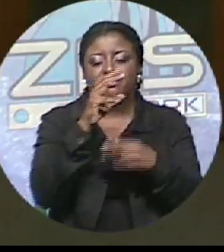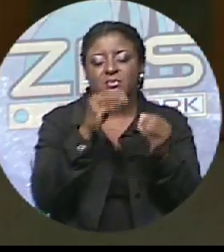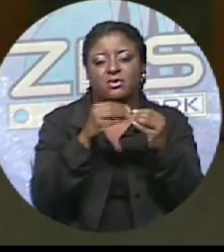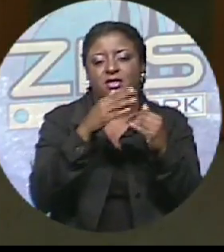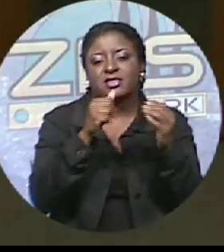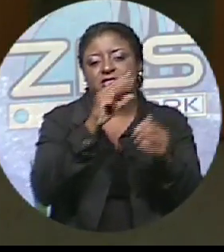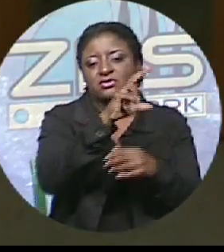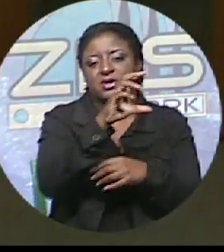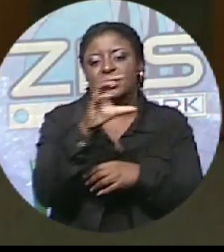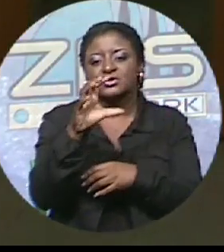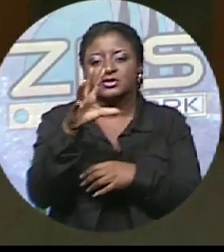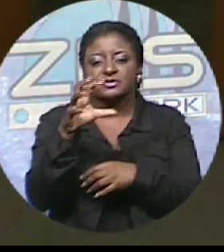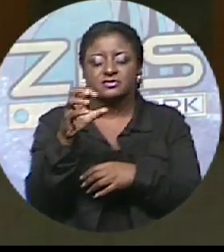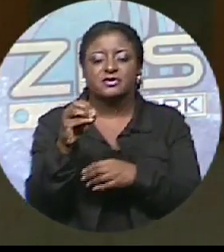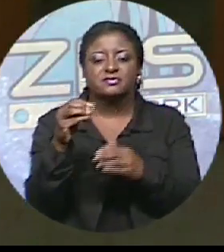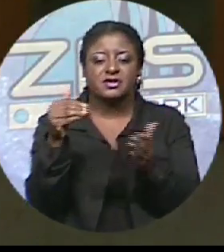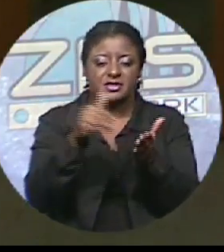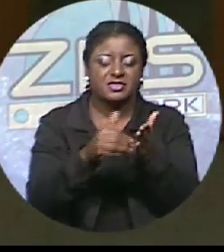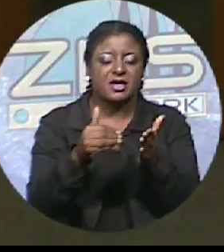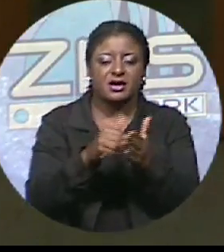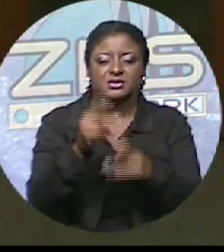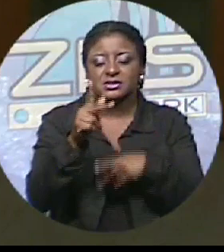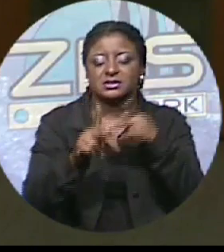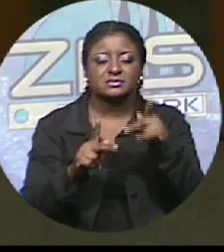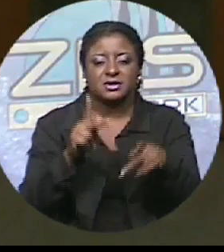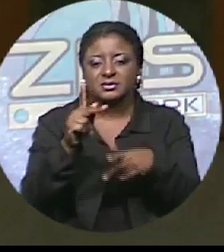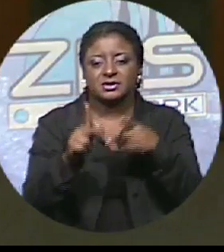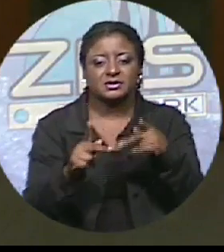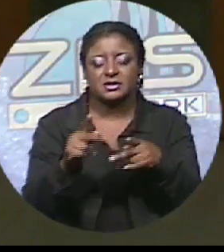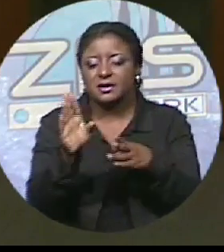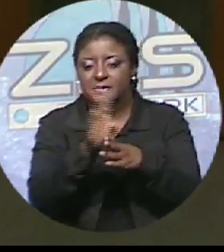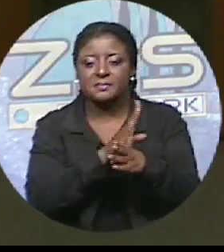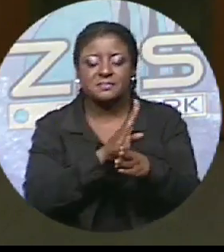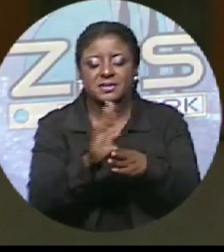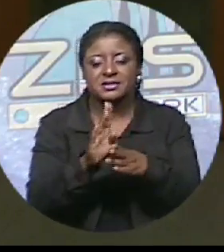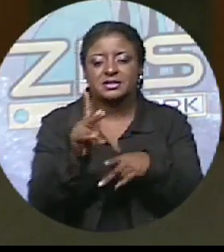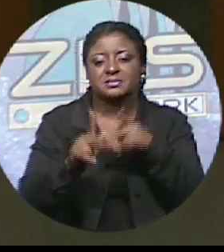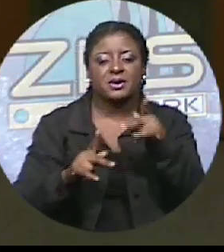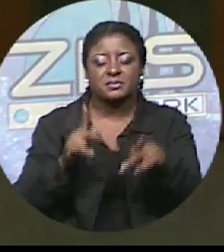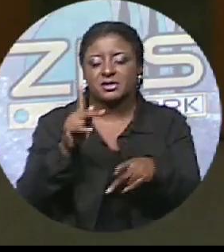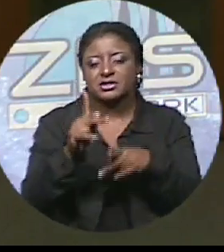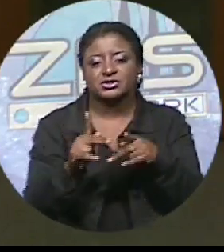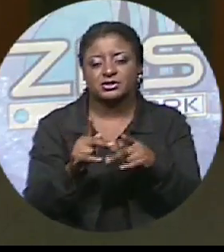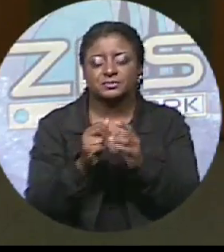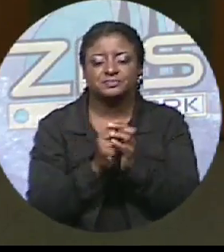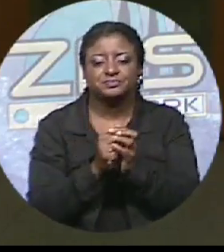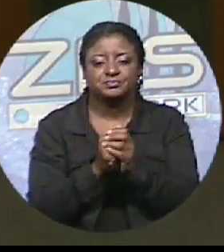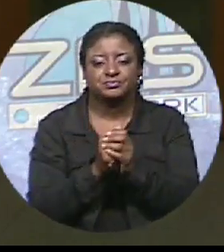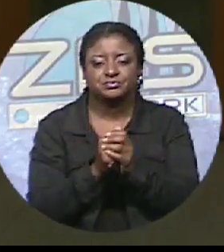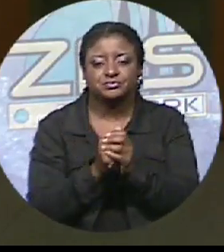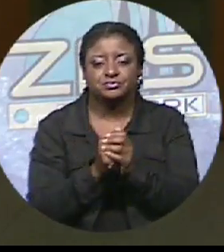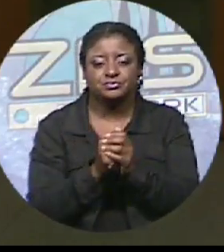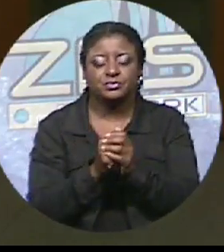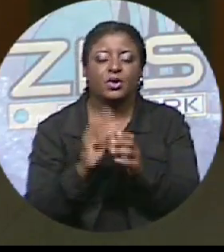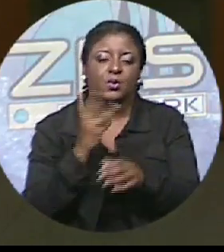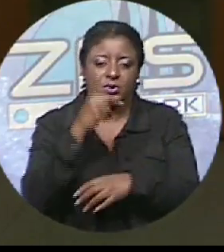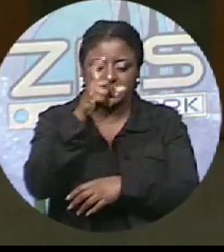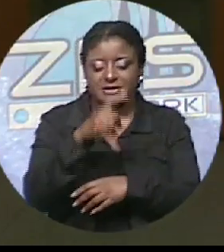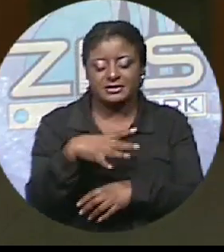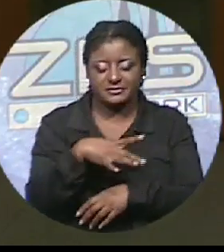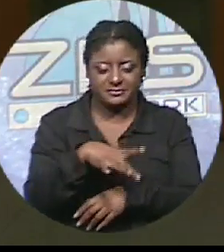350,000, a visiting population of about 3 million a year. All right? We need to find a way to not just